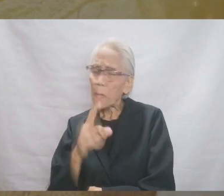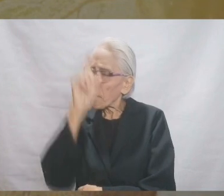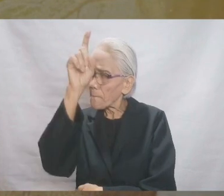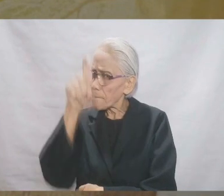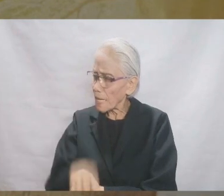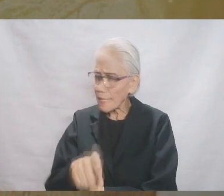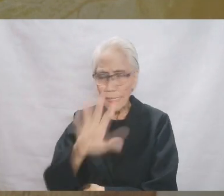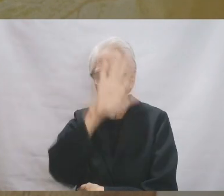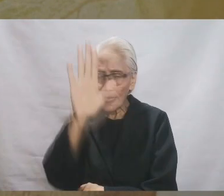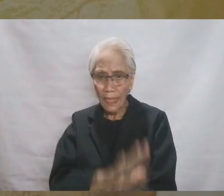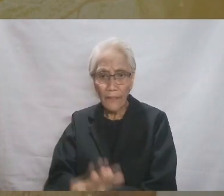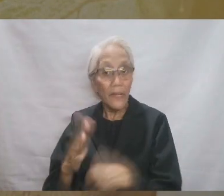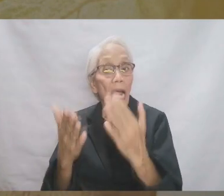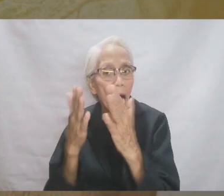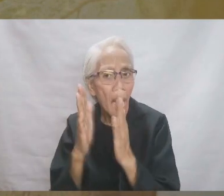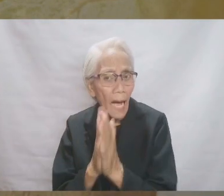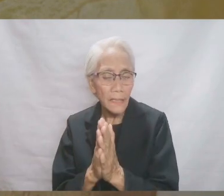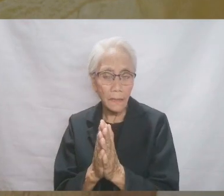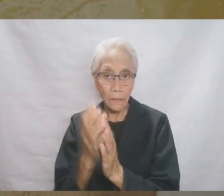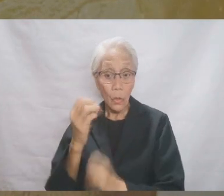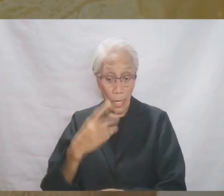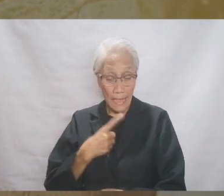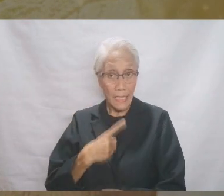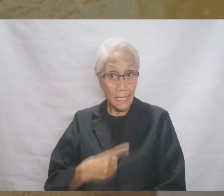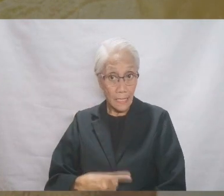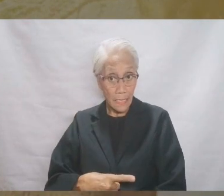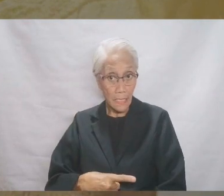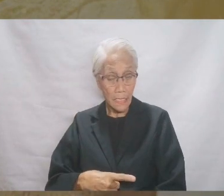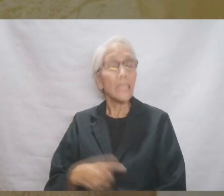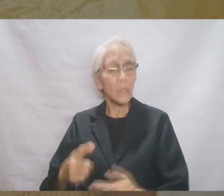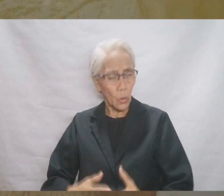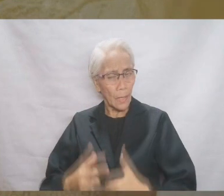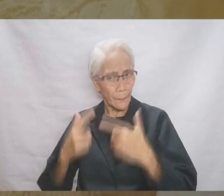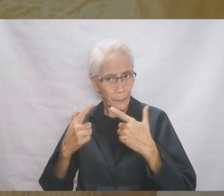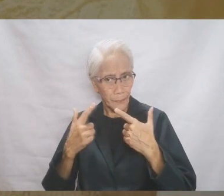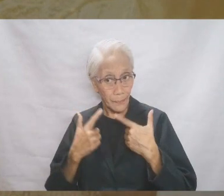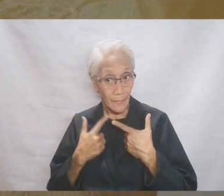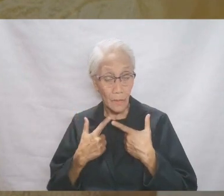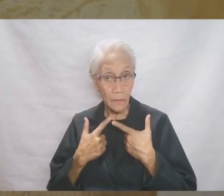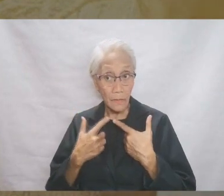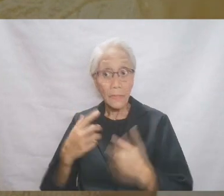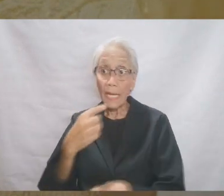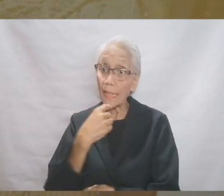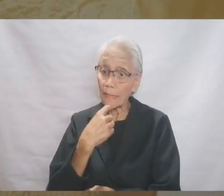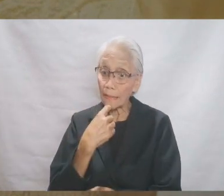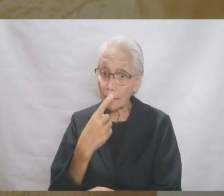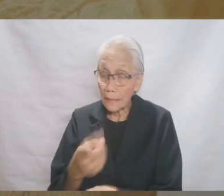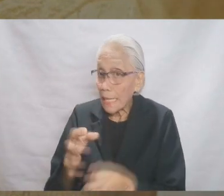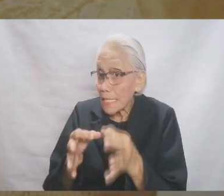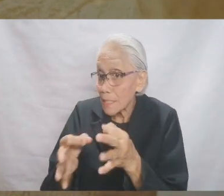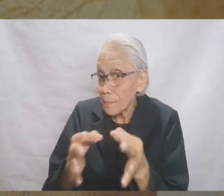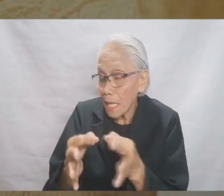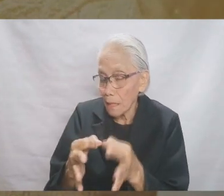niya, "You must never ask or desire Him to lead you by that road." Tapos she goes